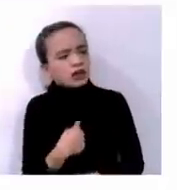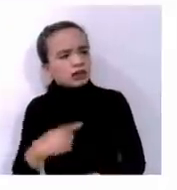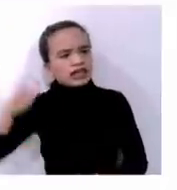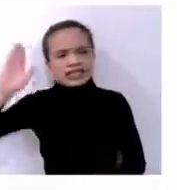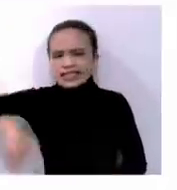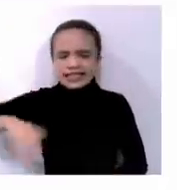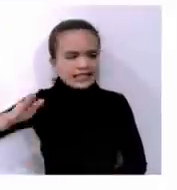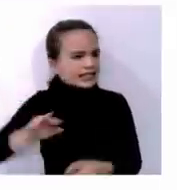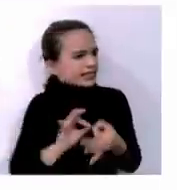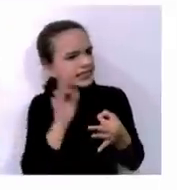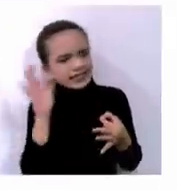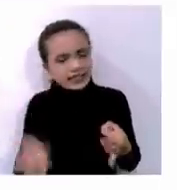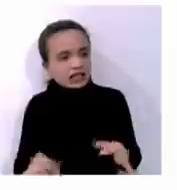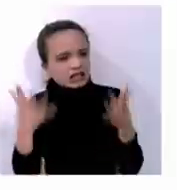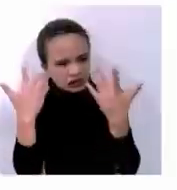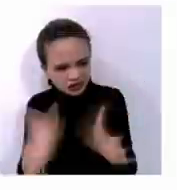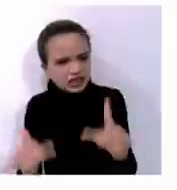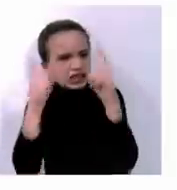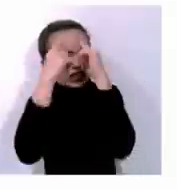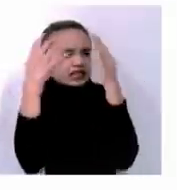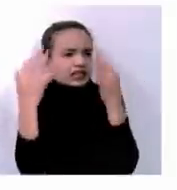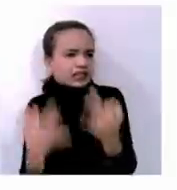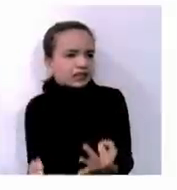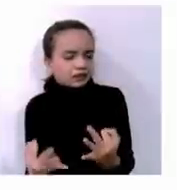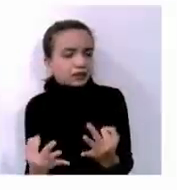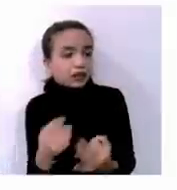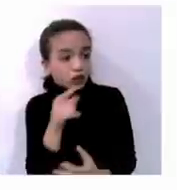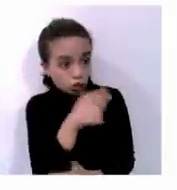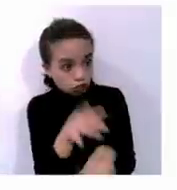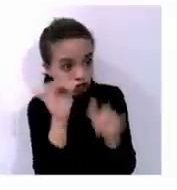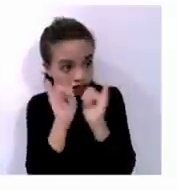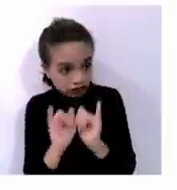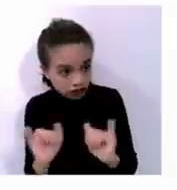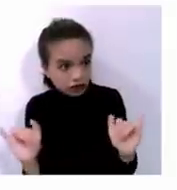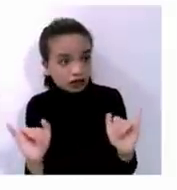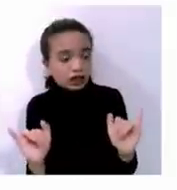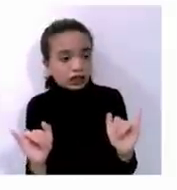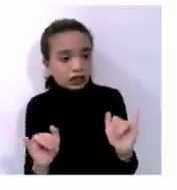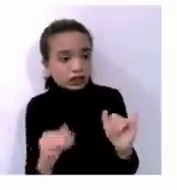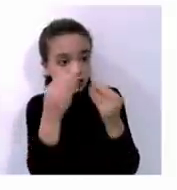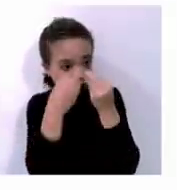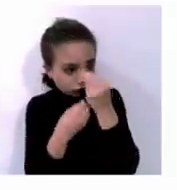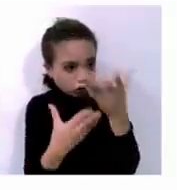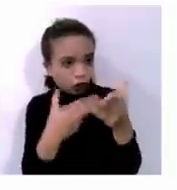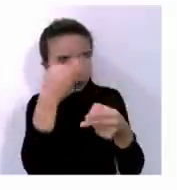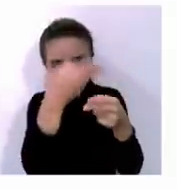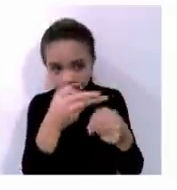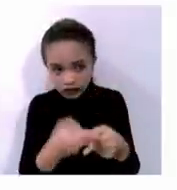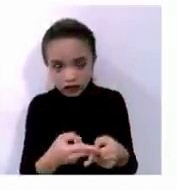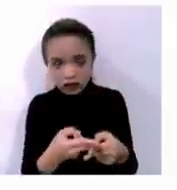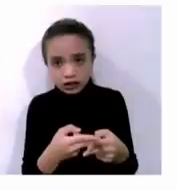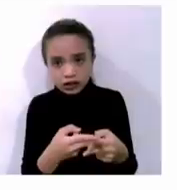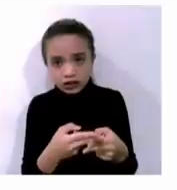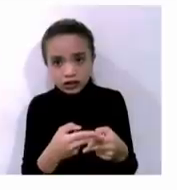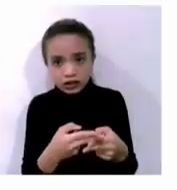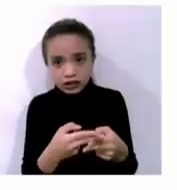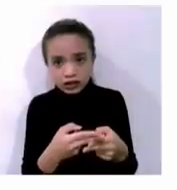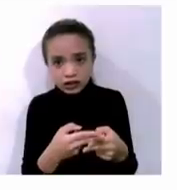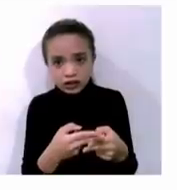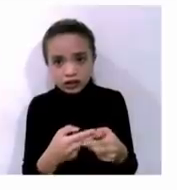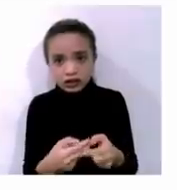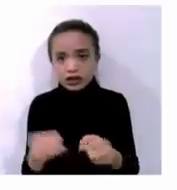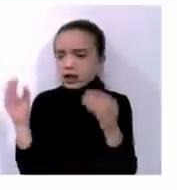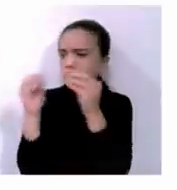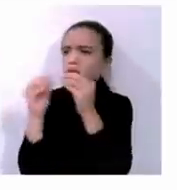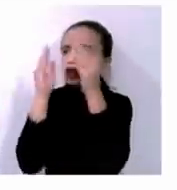now. The decision has been handed out. Are you still going to name names? Are you still going to reveal the next senator? Let's focus on